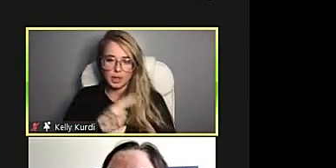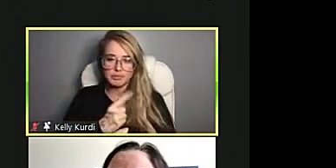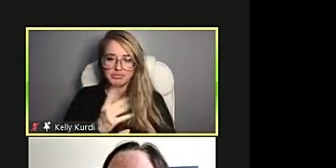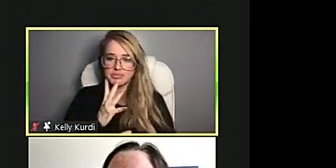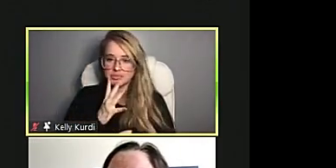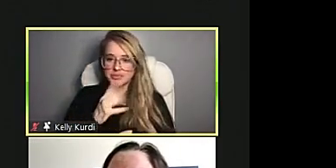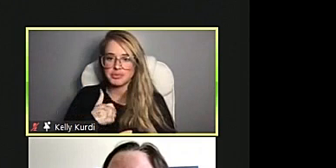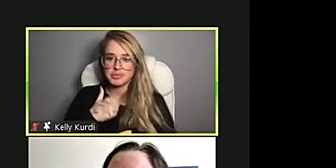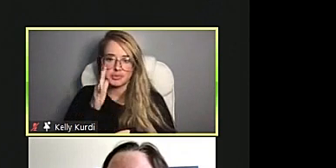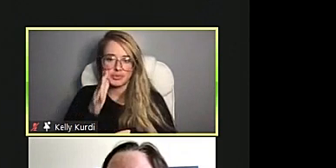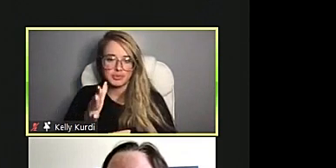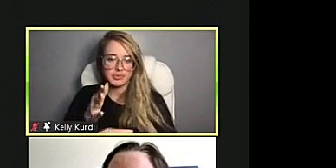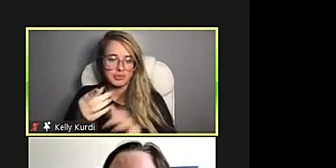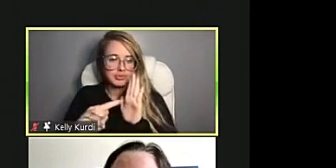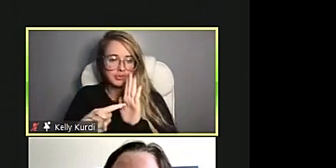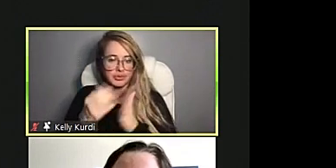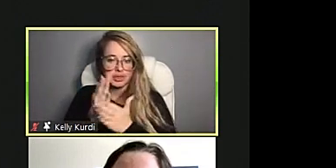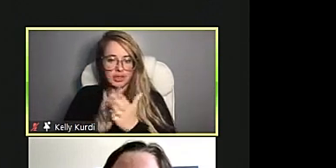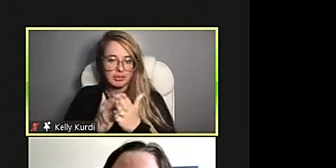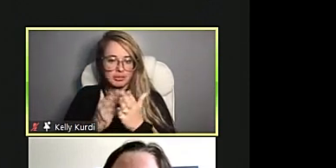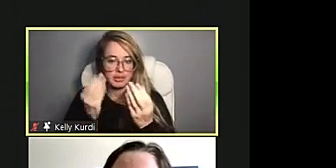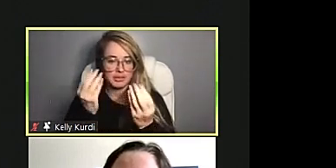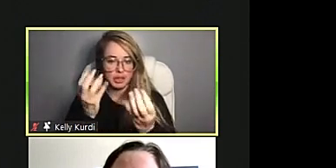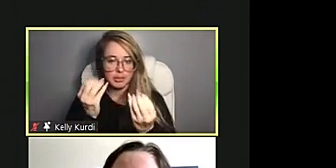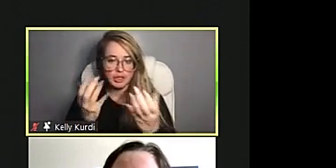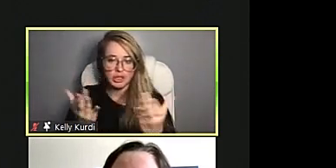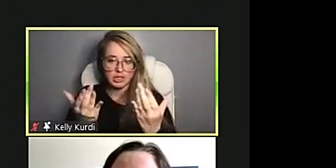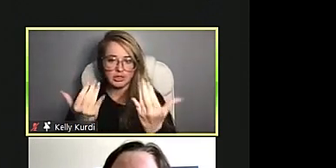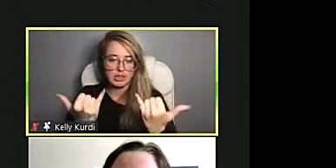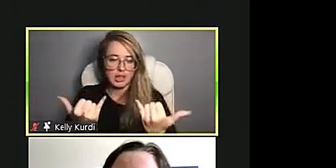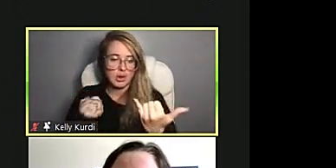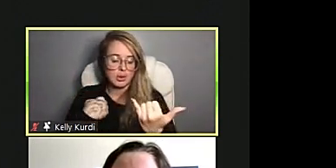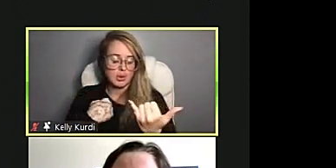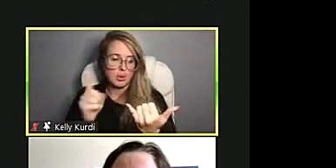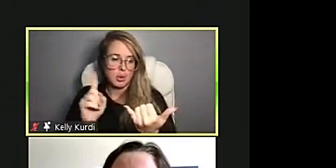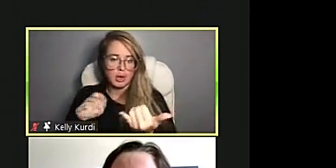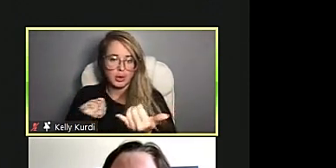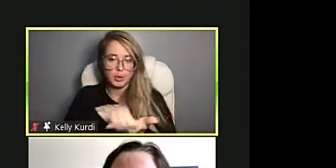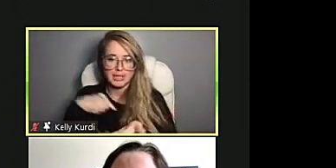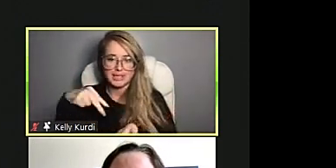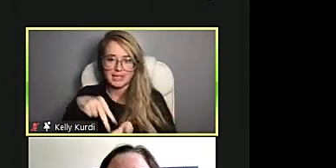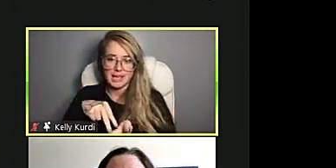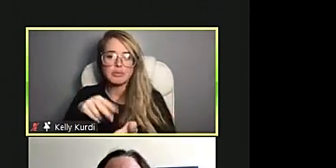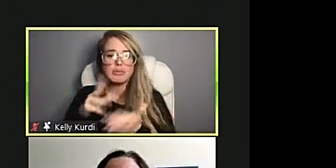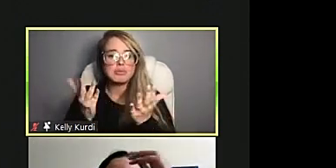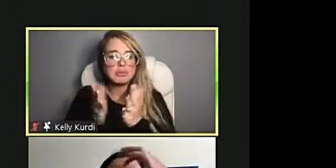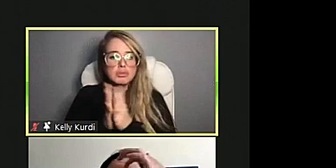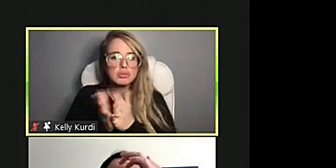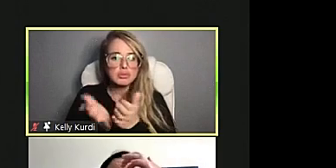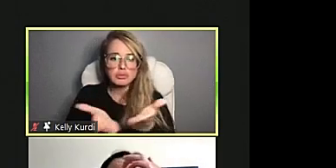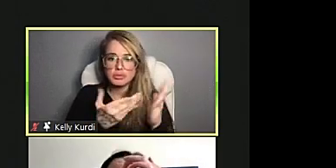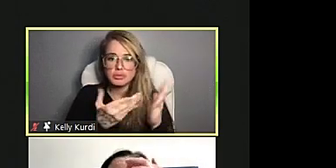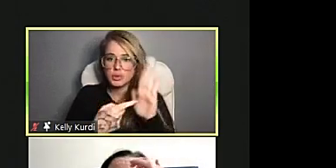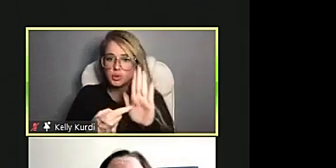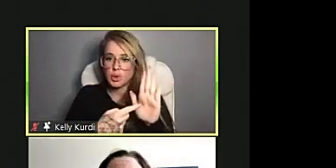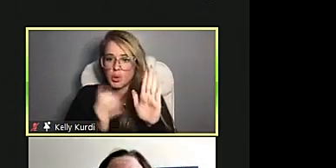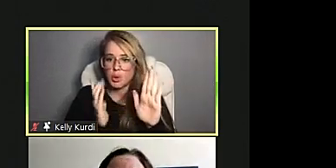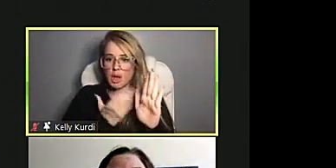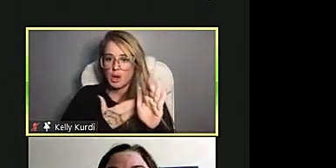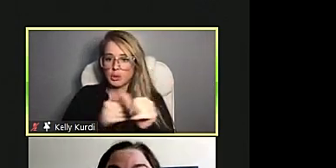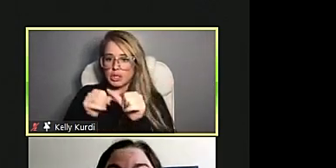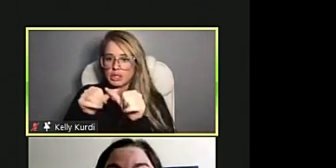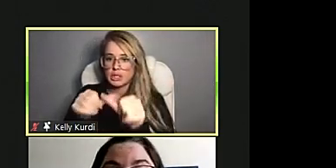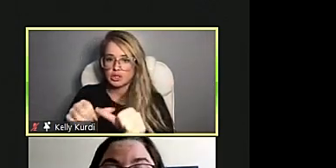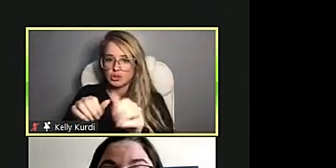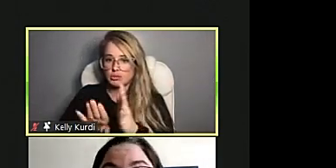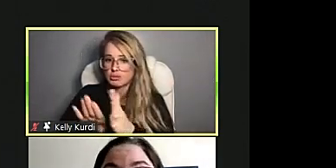going to present some information here on where we stand today. And what you see is our continued upward